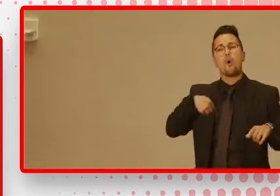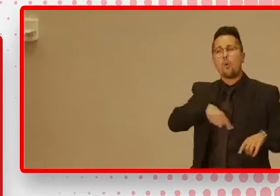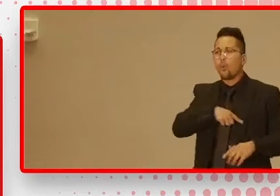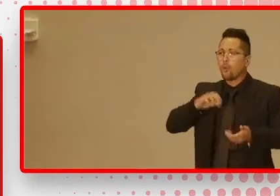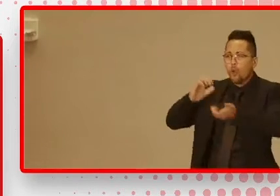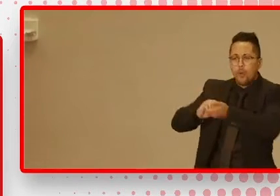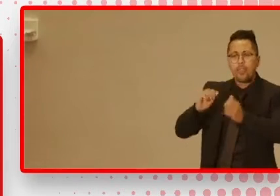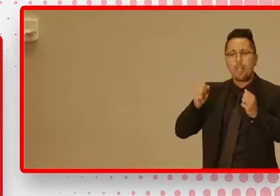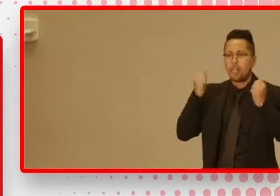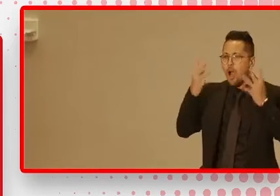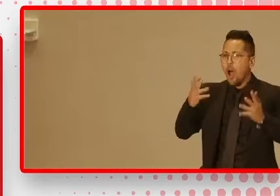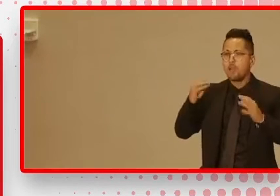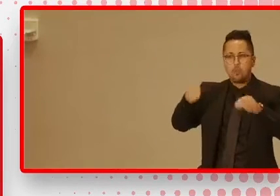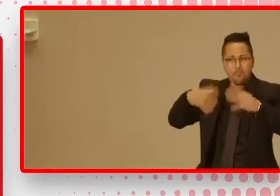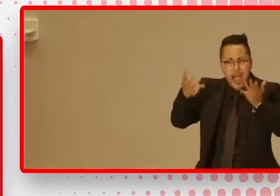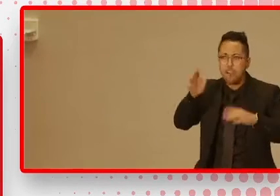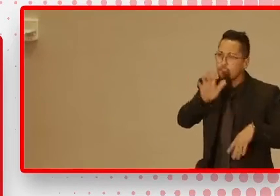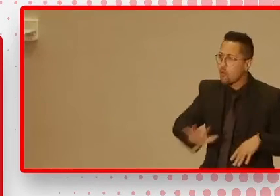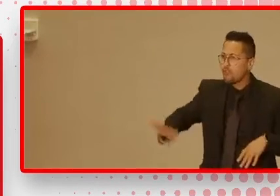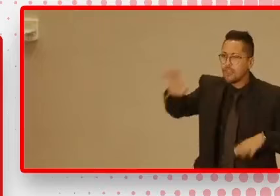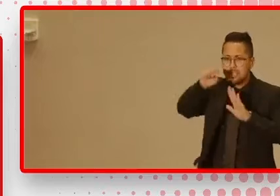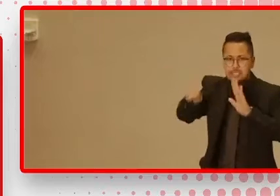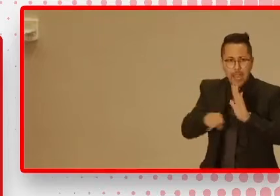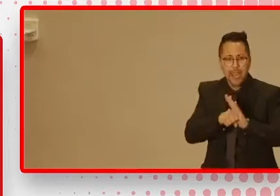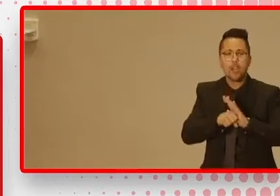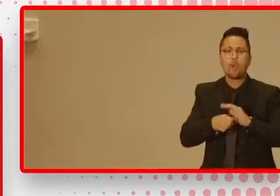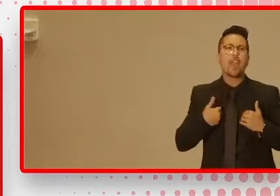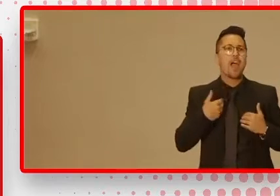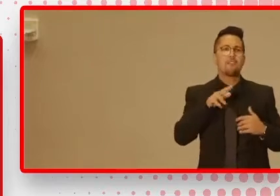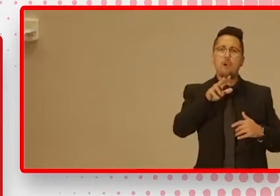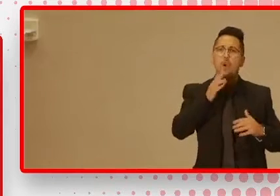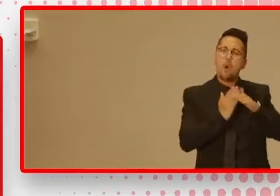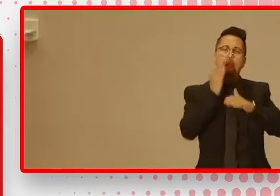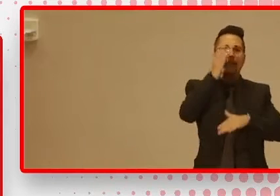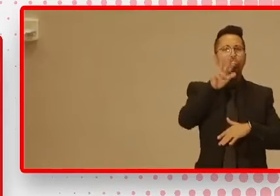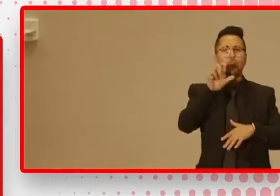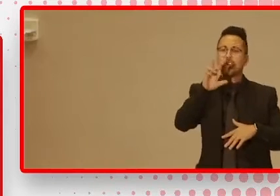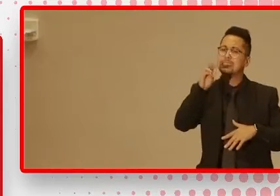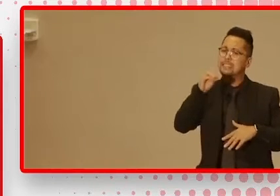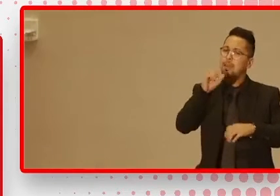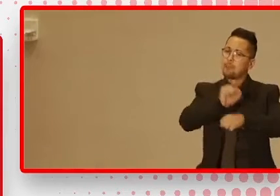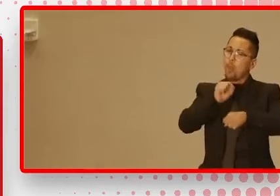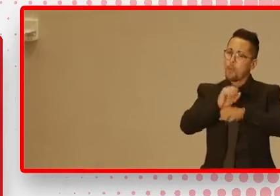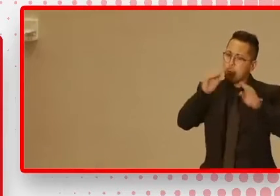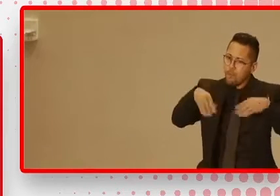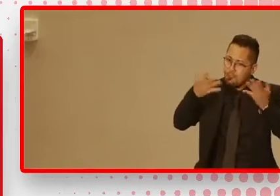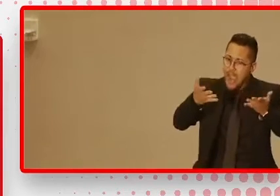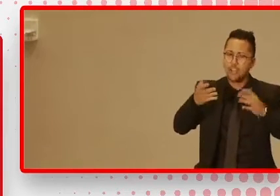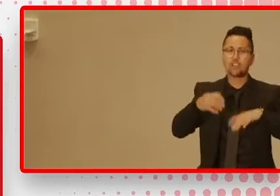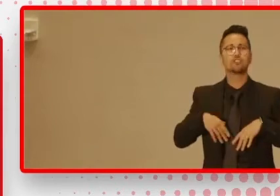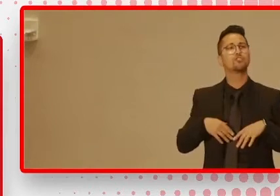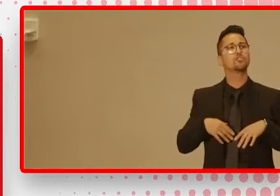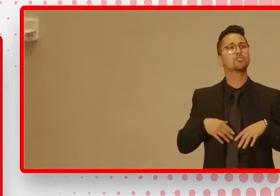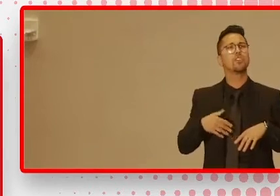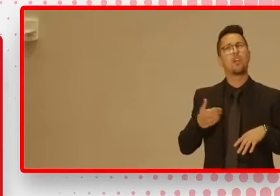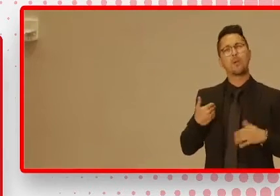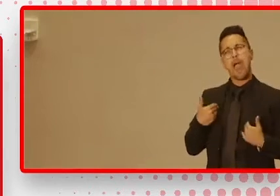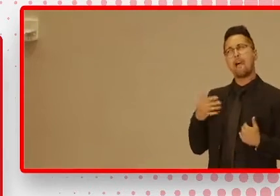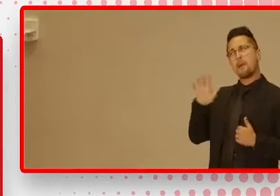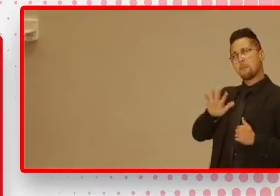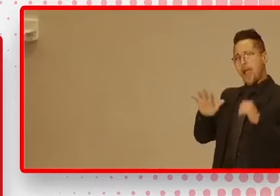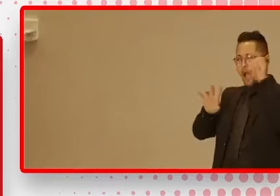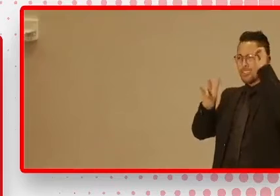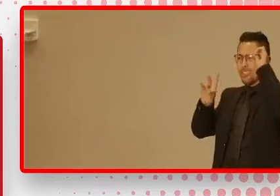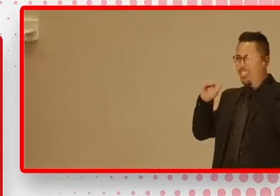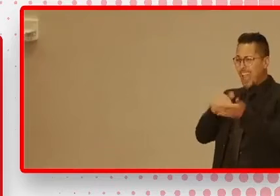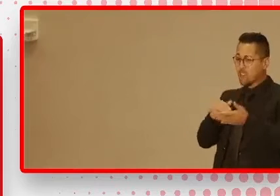the state. We have over 360 employment providers that work with us. We have about 7,000